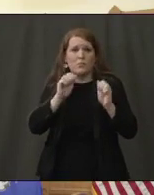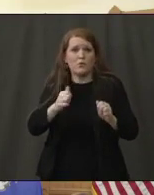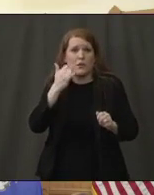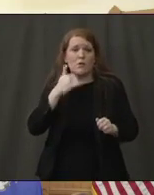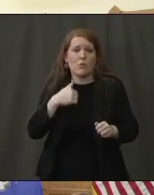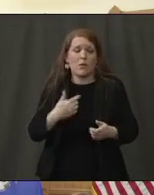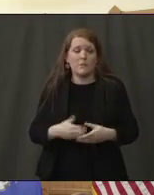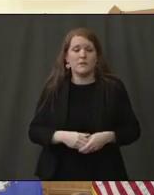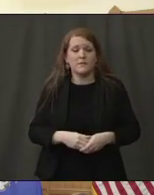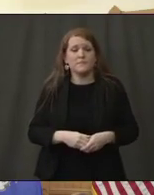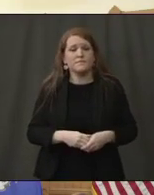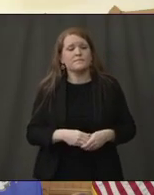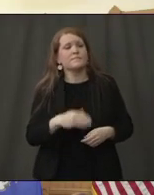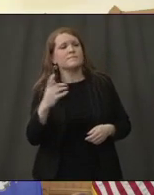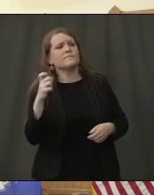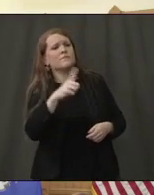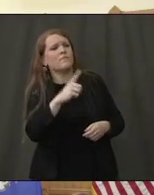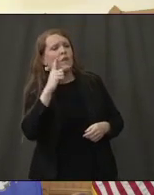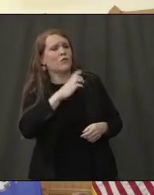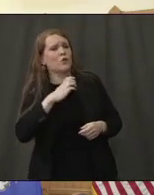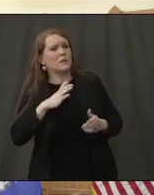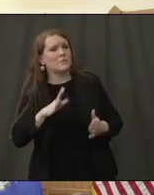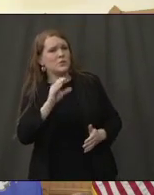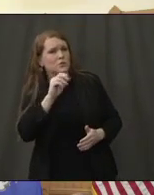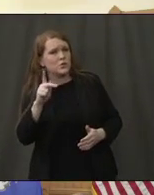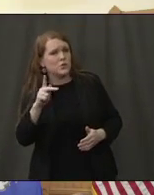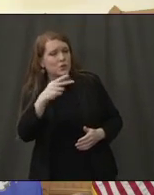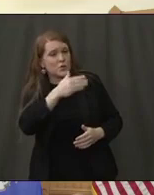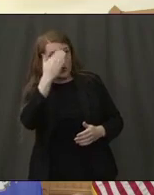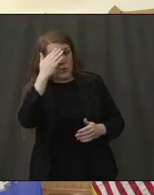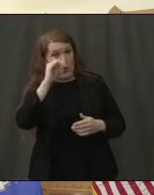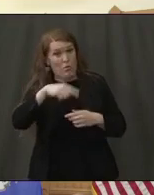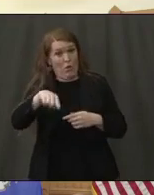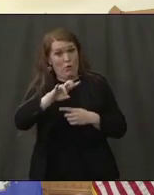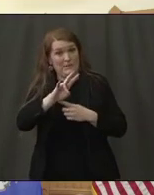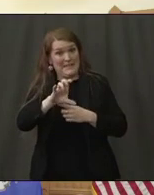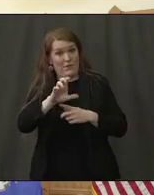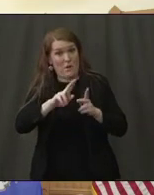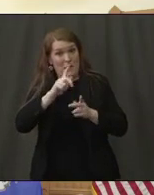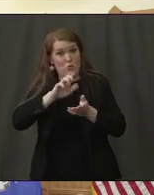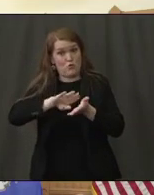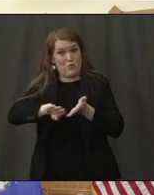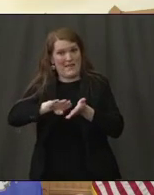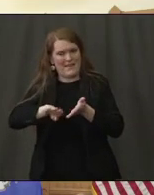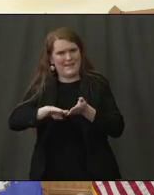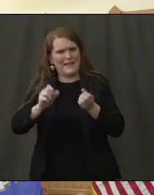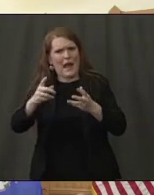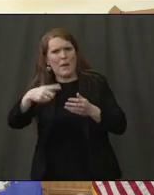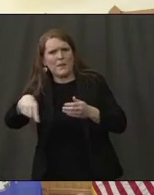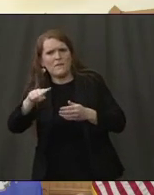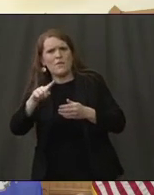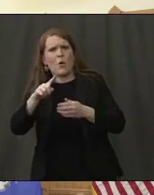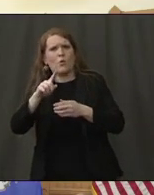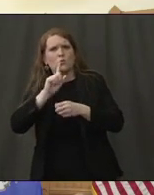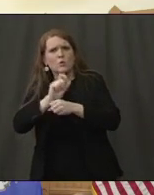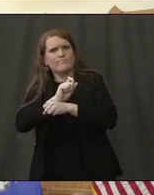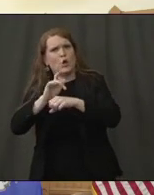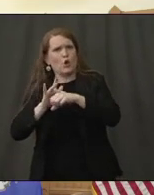And for Commissioner Cook, do you know of the more than 700 released, how many of those were released early?